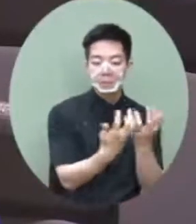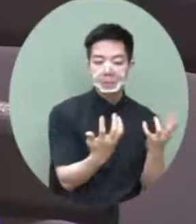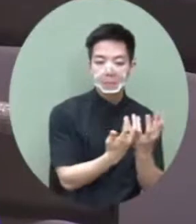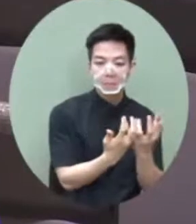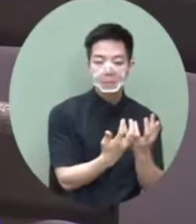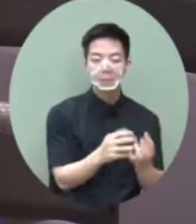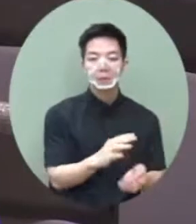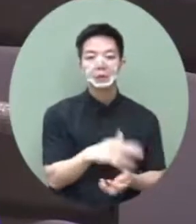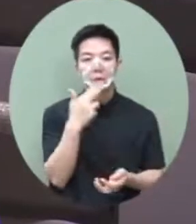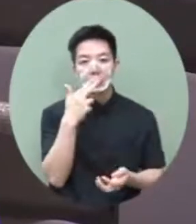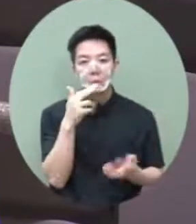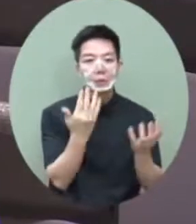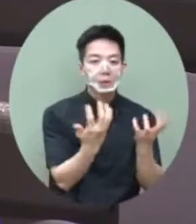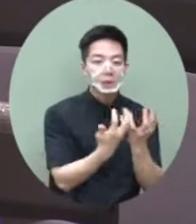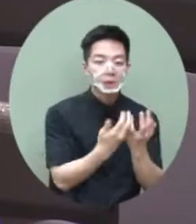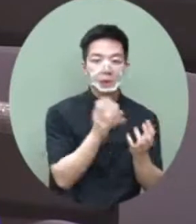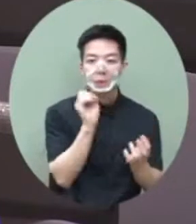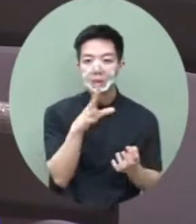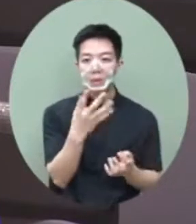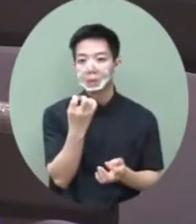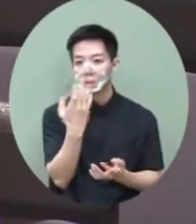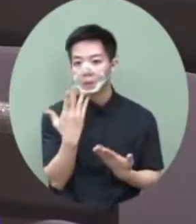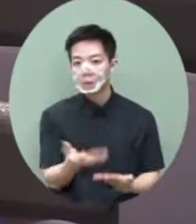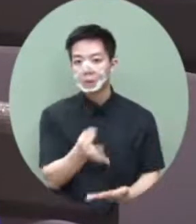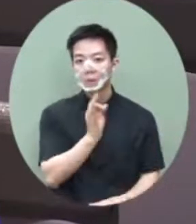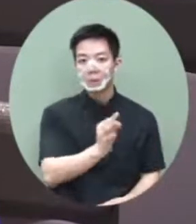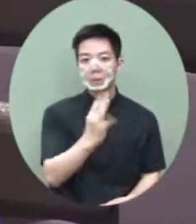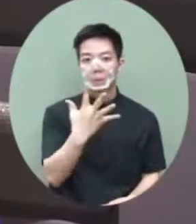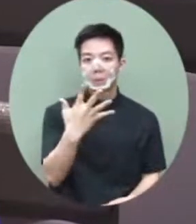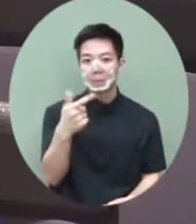Hong Kong U came up with a projection,